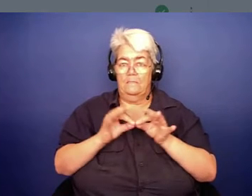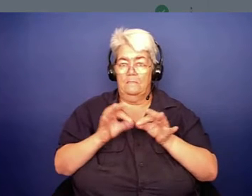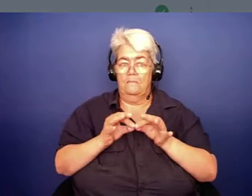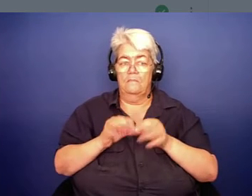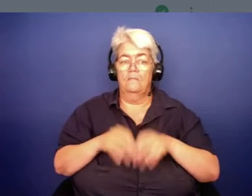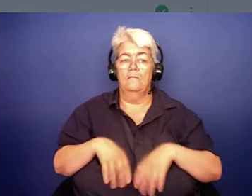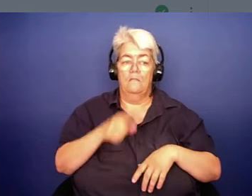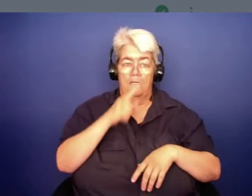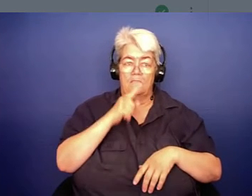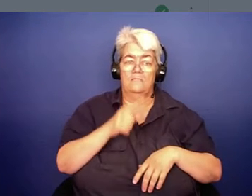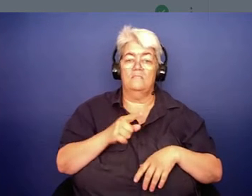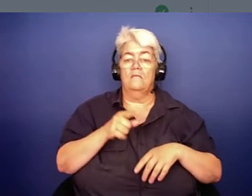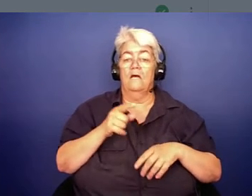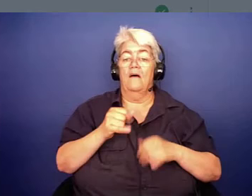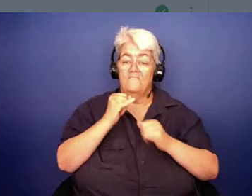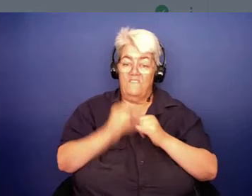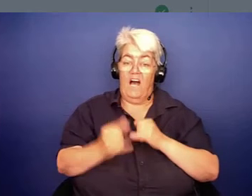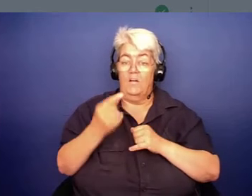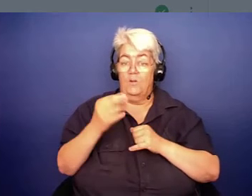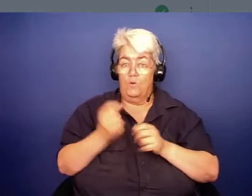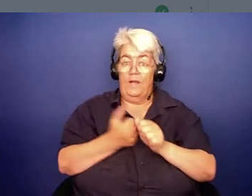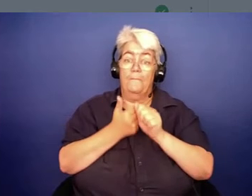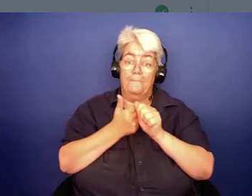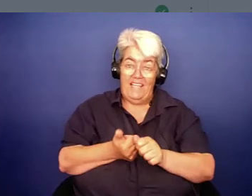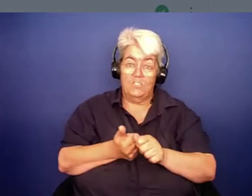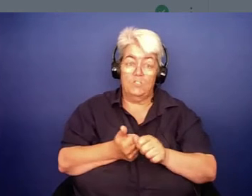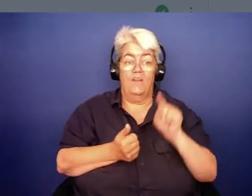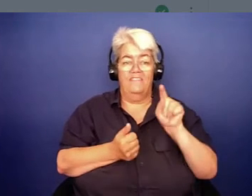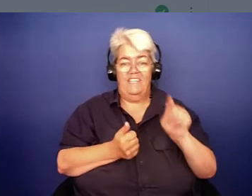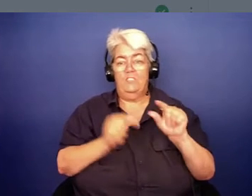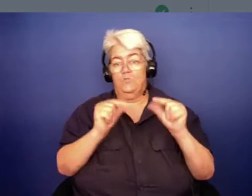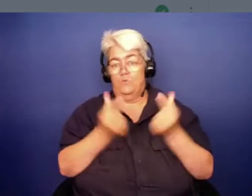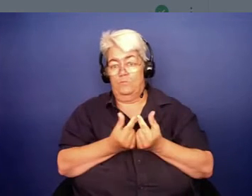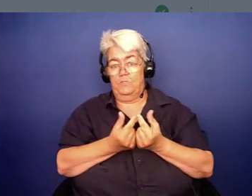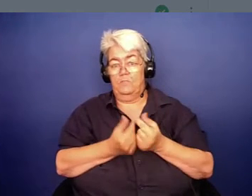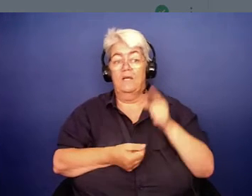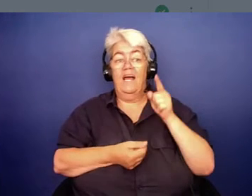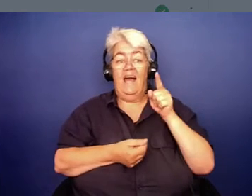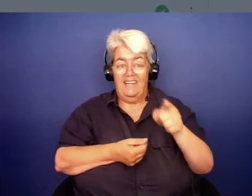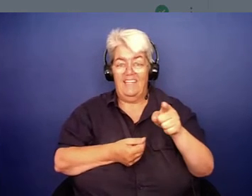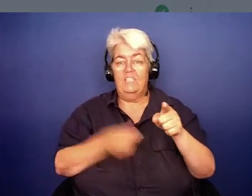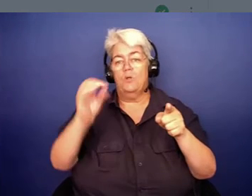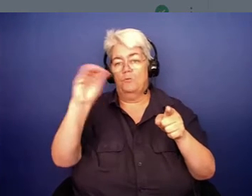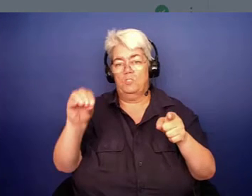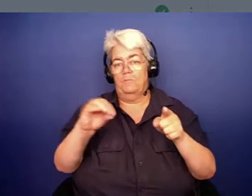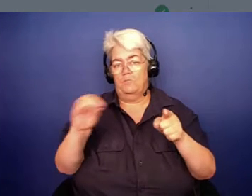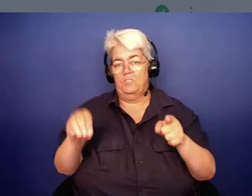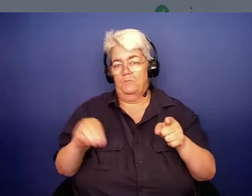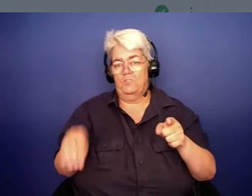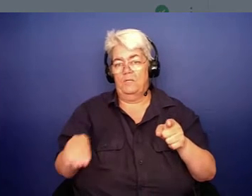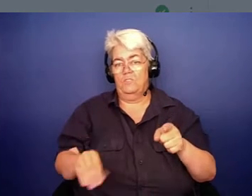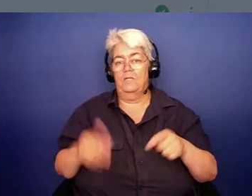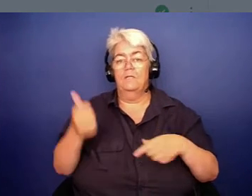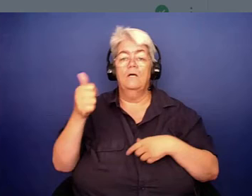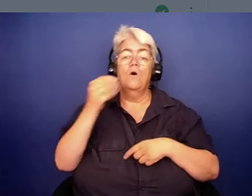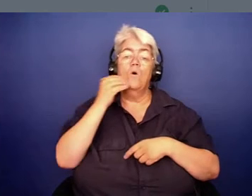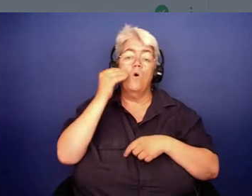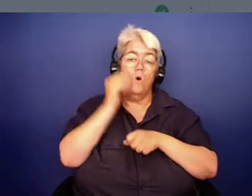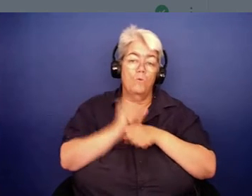Canvas, please weight the final grades based on the assignment groups. And these will be the percentages. We'll do 10% for